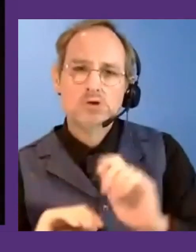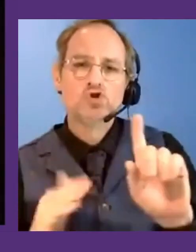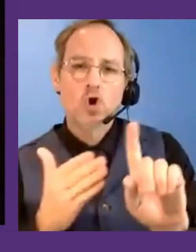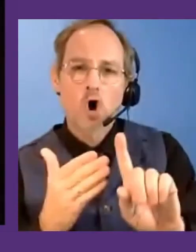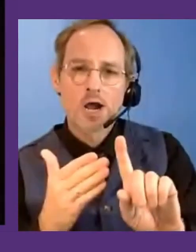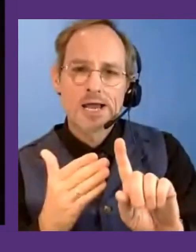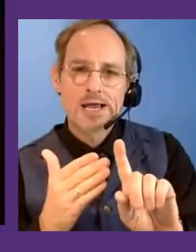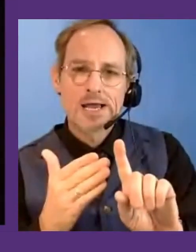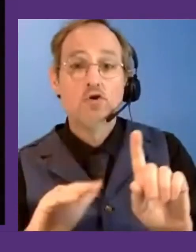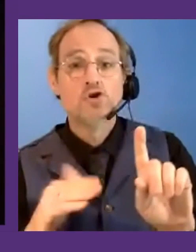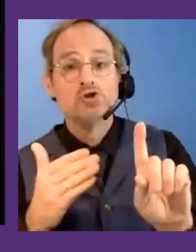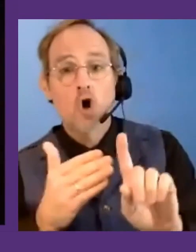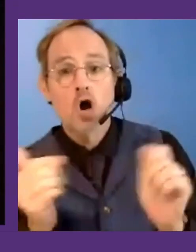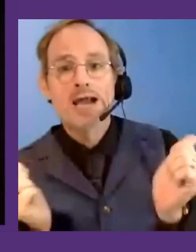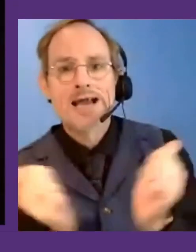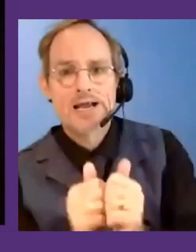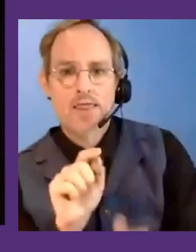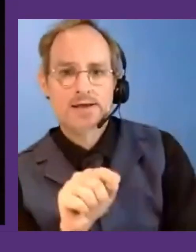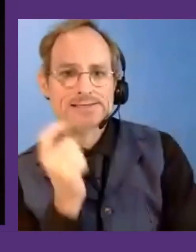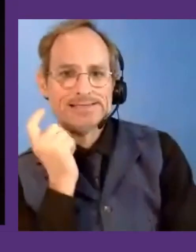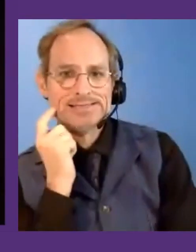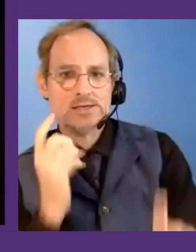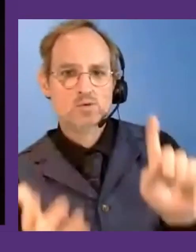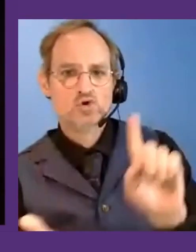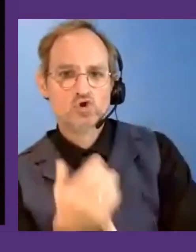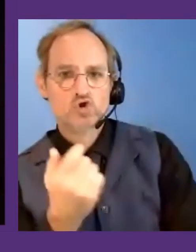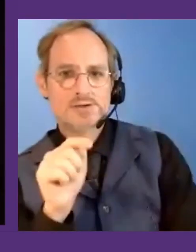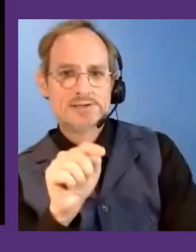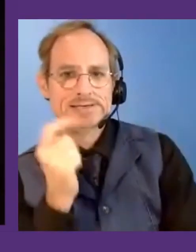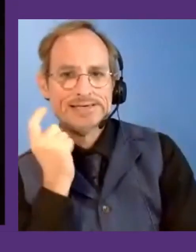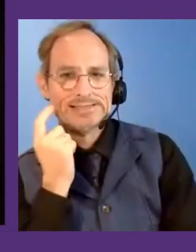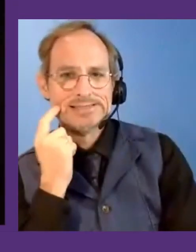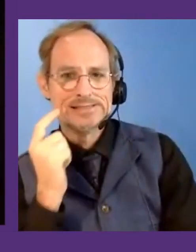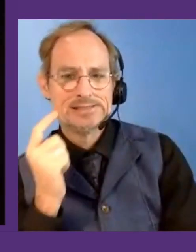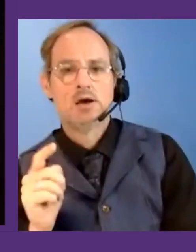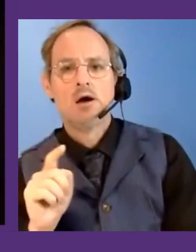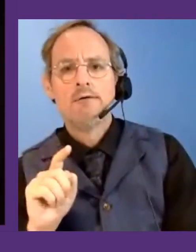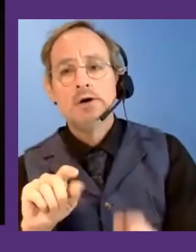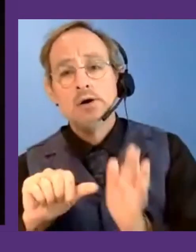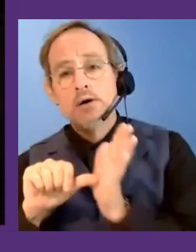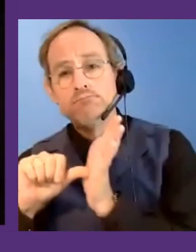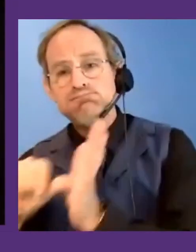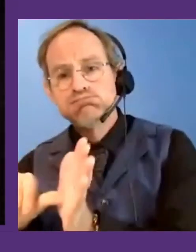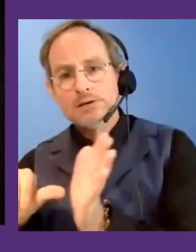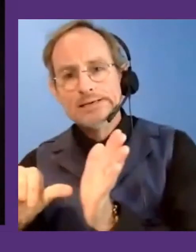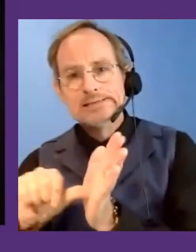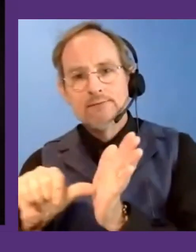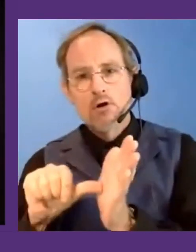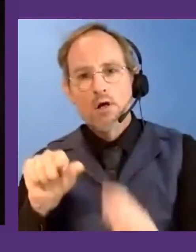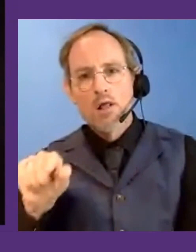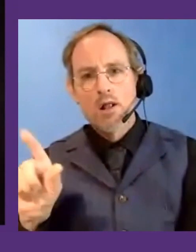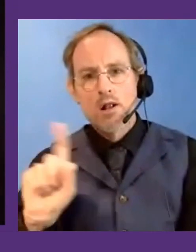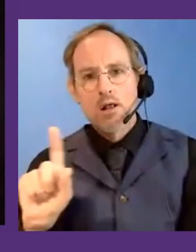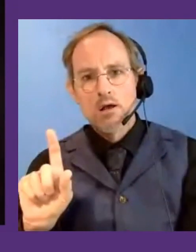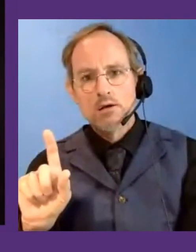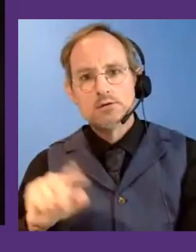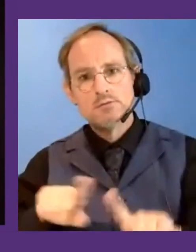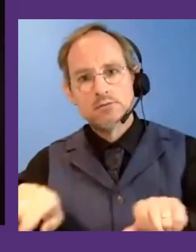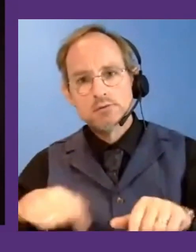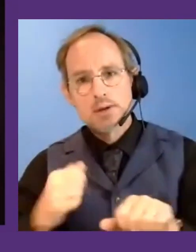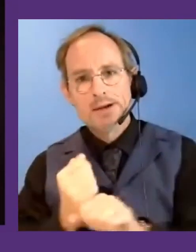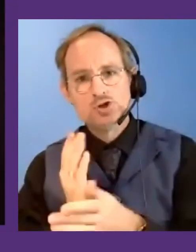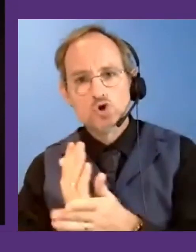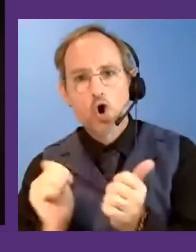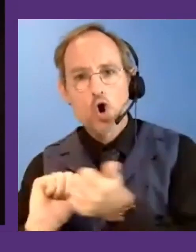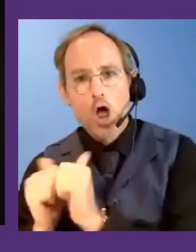target for are a bit easier as when you're running something. The harder stuff is how do you make sure that colleagues are treated well in